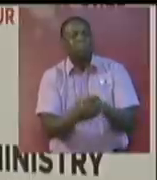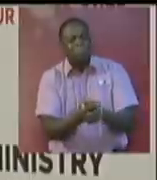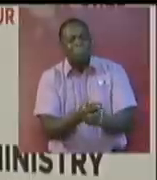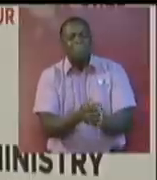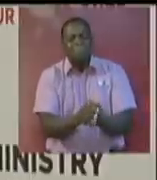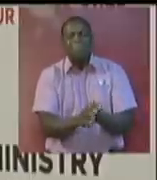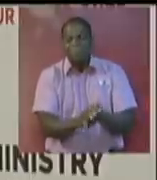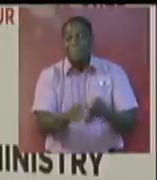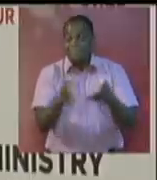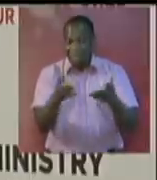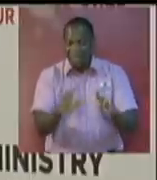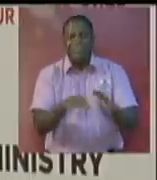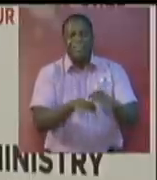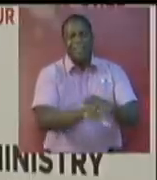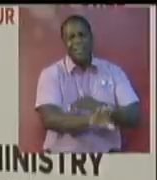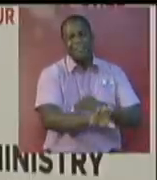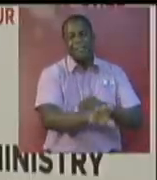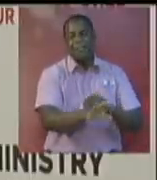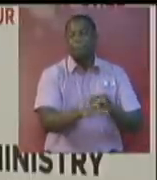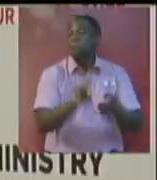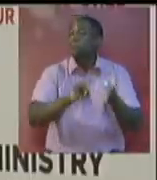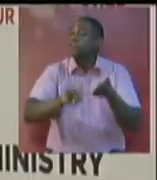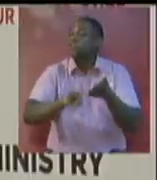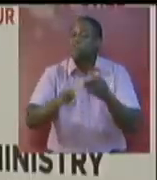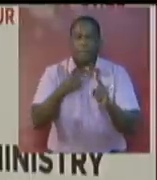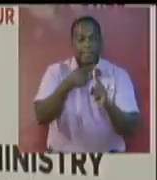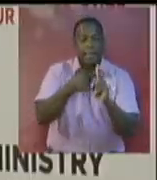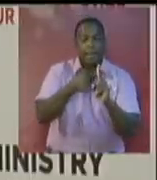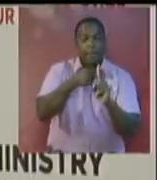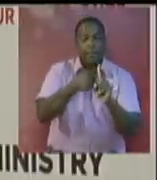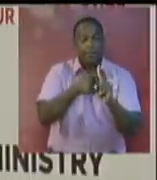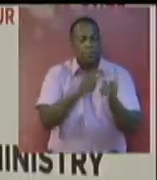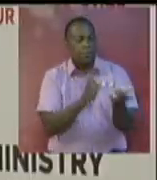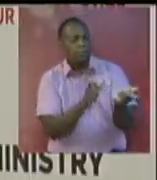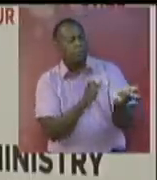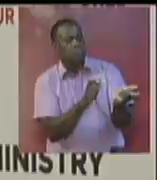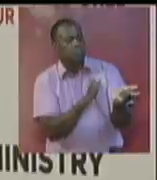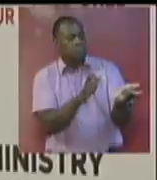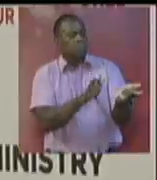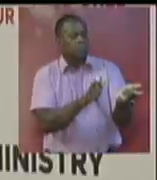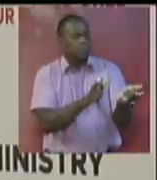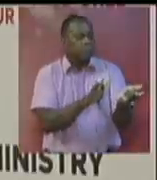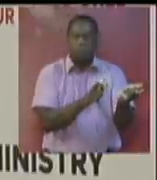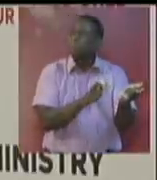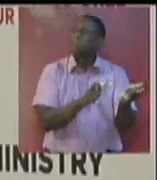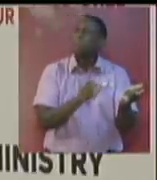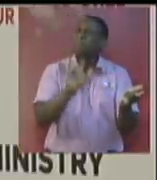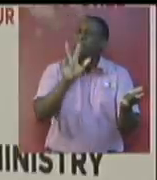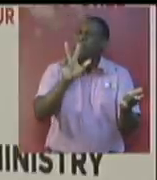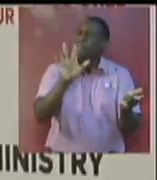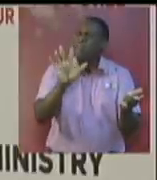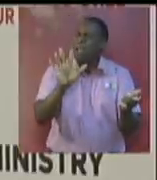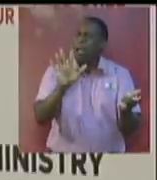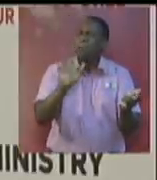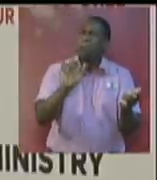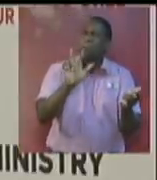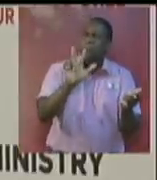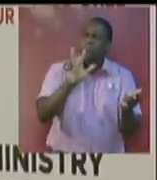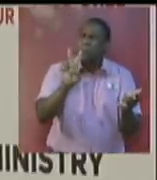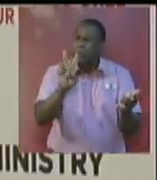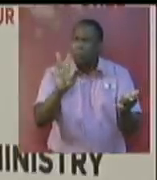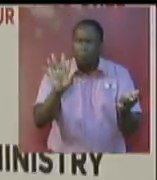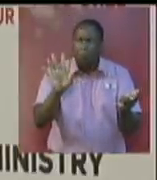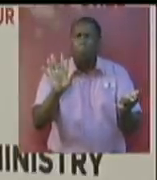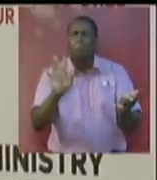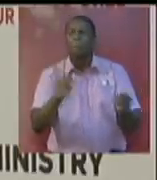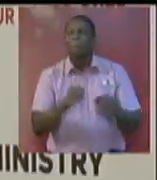those spaces without their mask for extended periods of time. So I want to encourage all employers to make sure the spaces